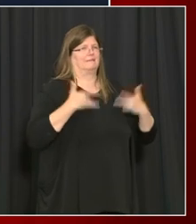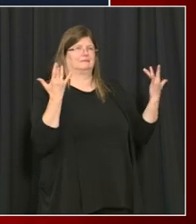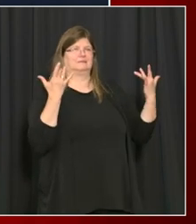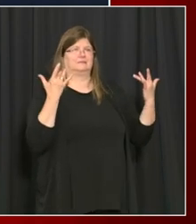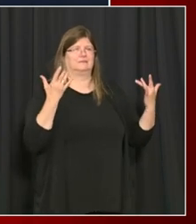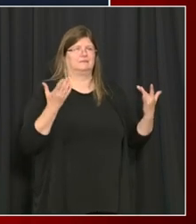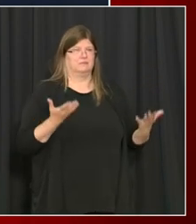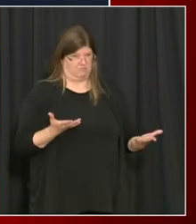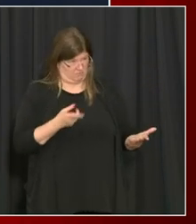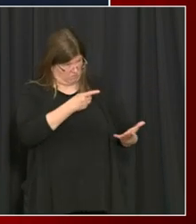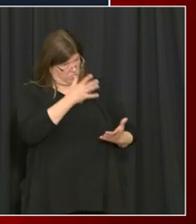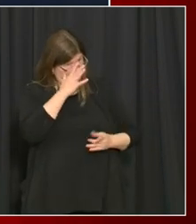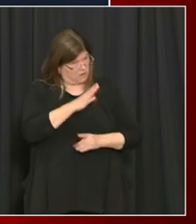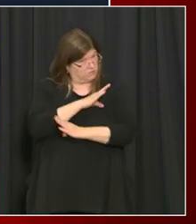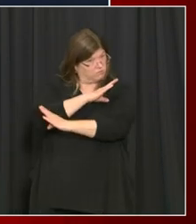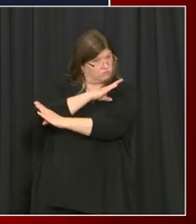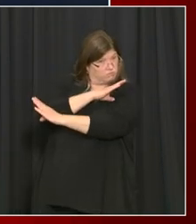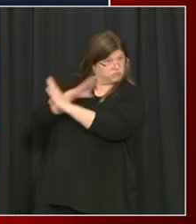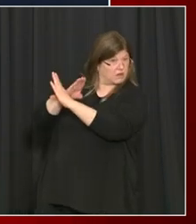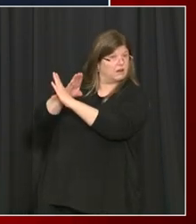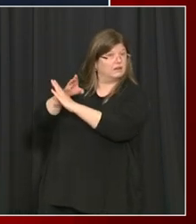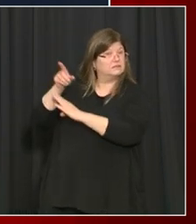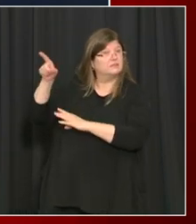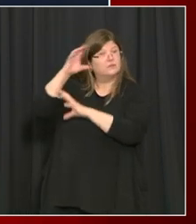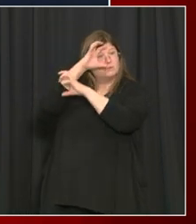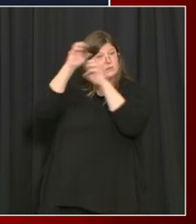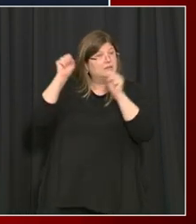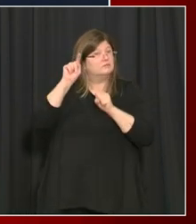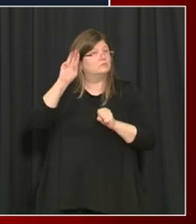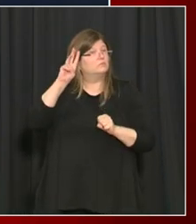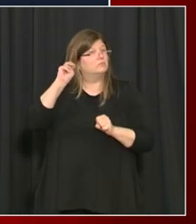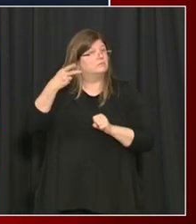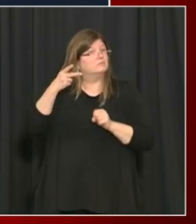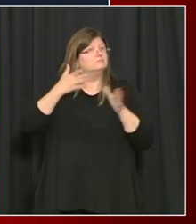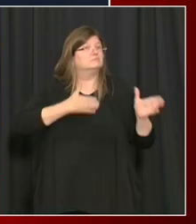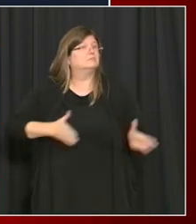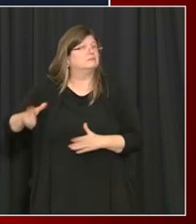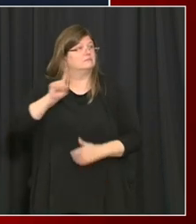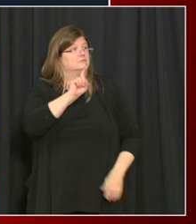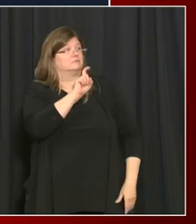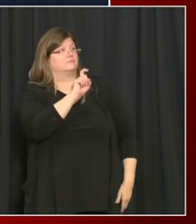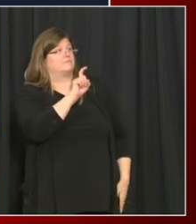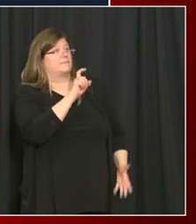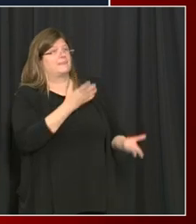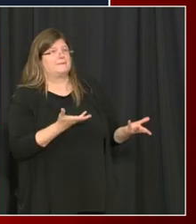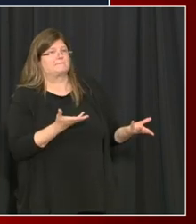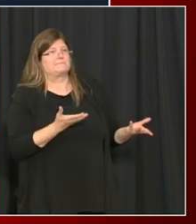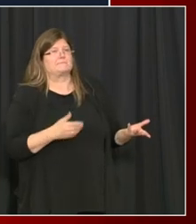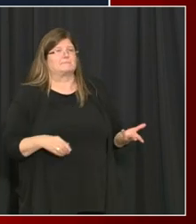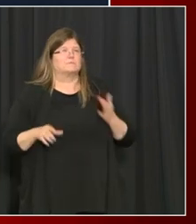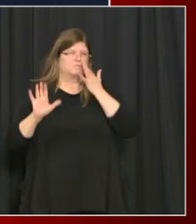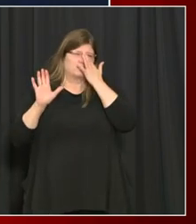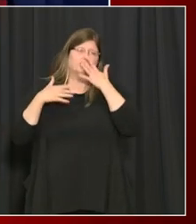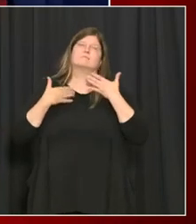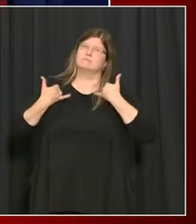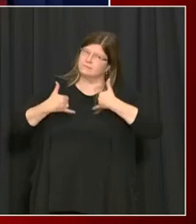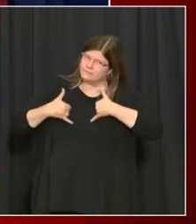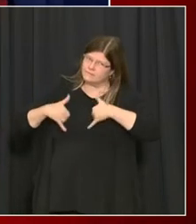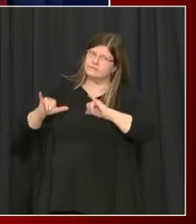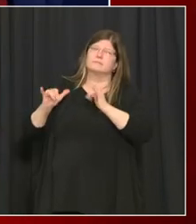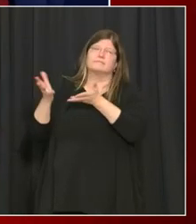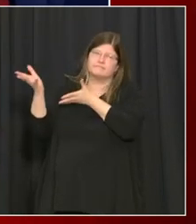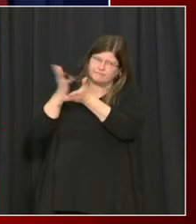on stopping him from holding that event, or how do you plan on responding to that? We're going to continue to work with the Department of